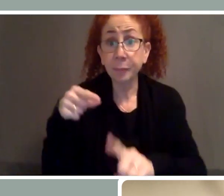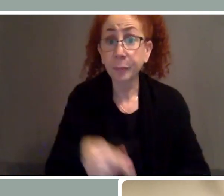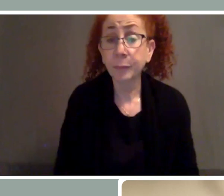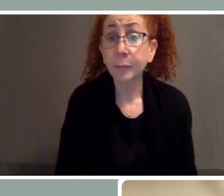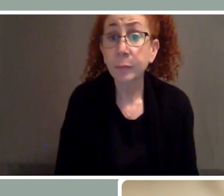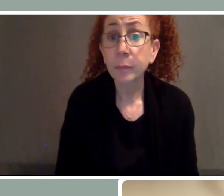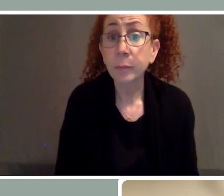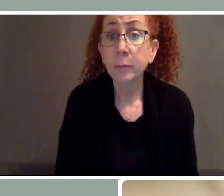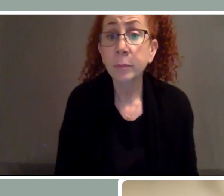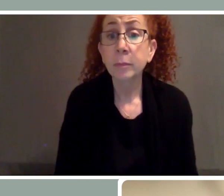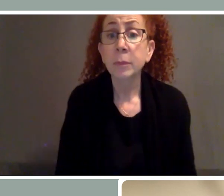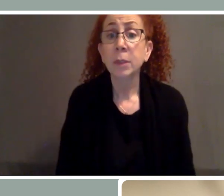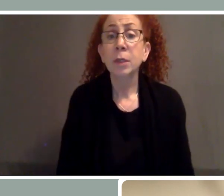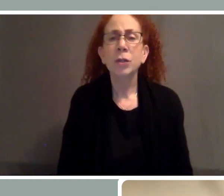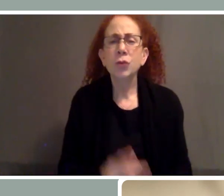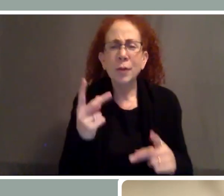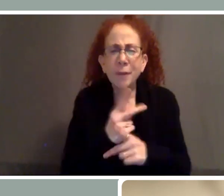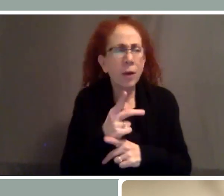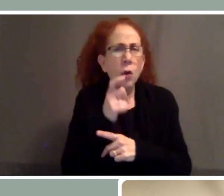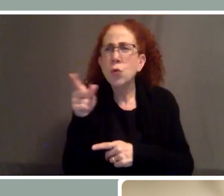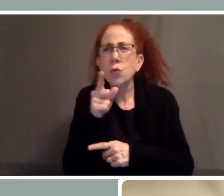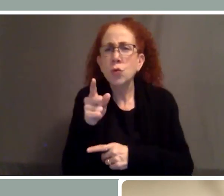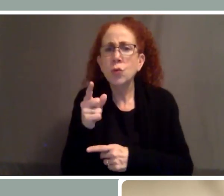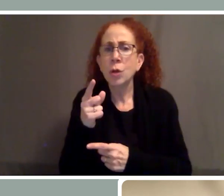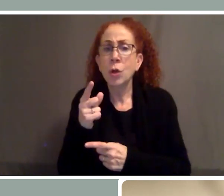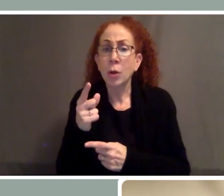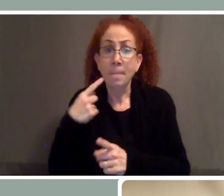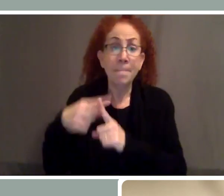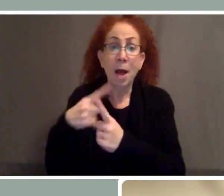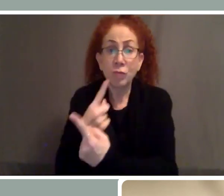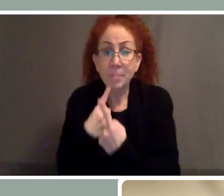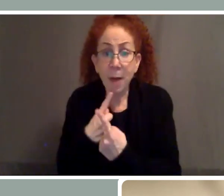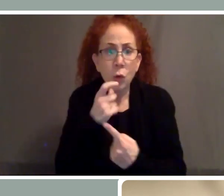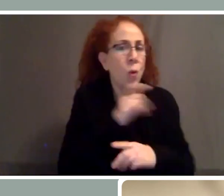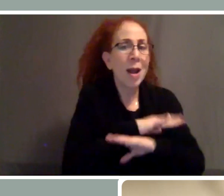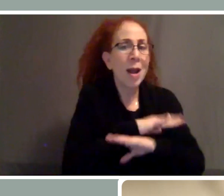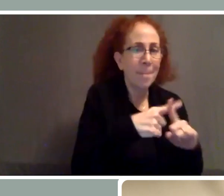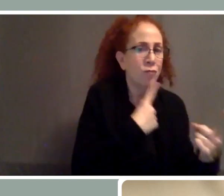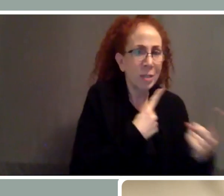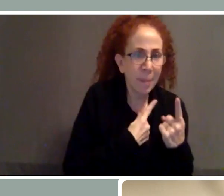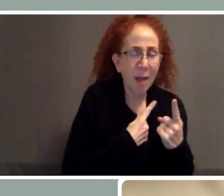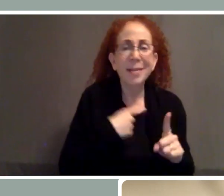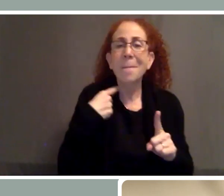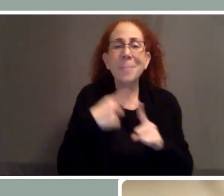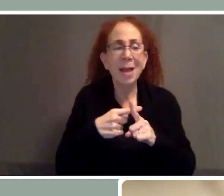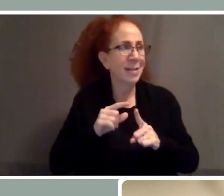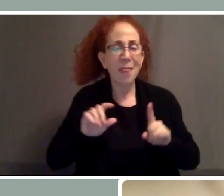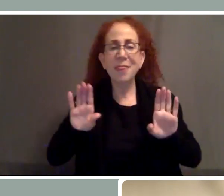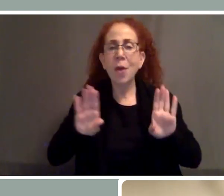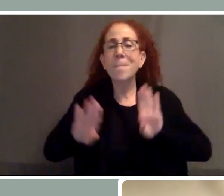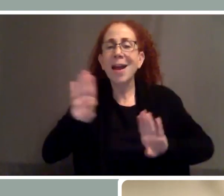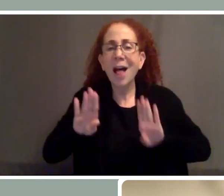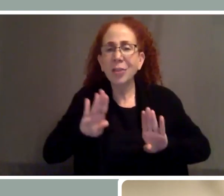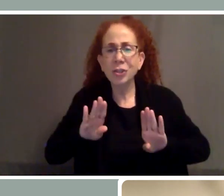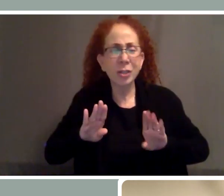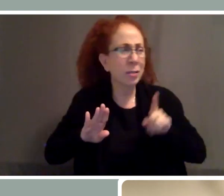be able to figure out who's responding to this and who isn't. But also by looking at the biology, understanding who's responding and why they're responding. And maybe